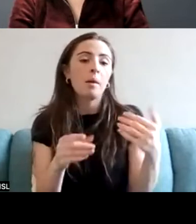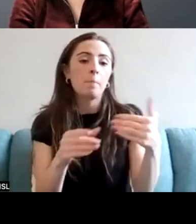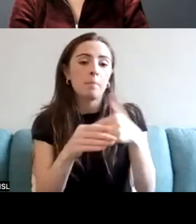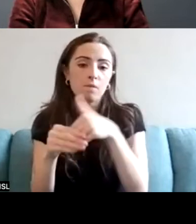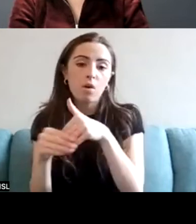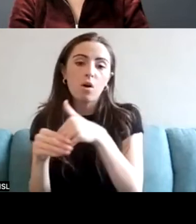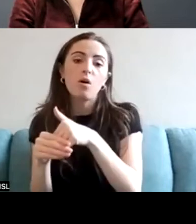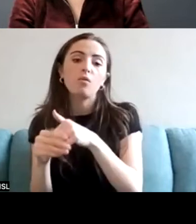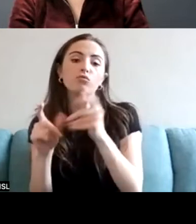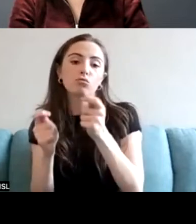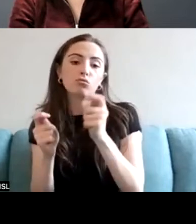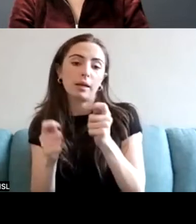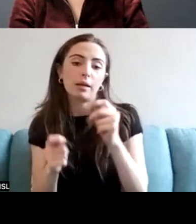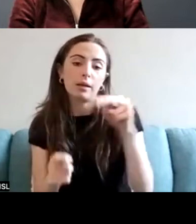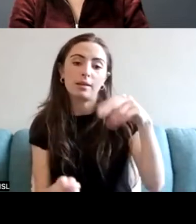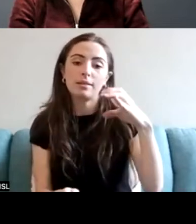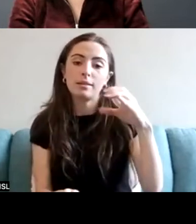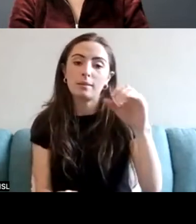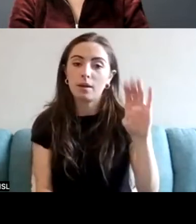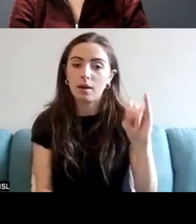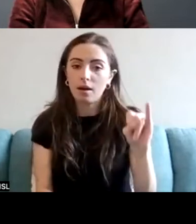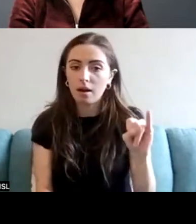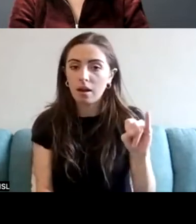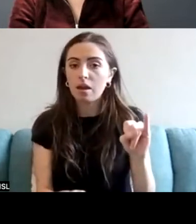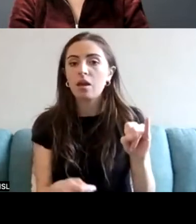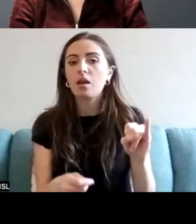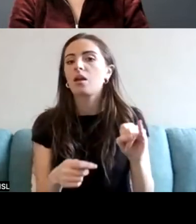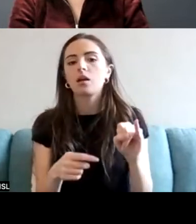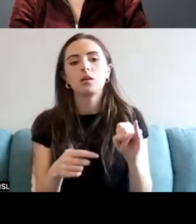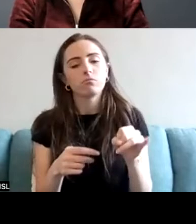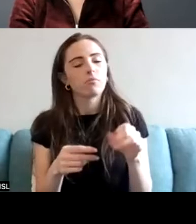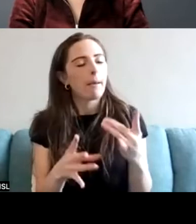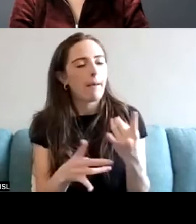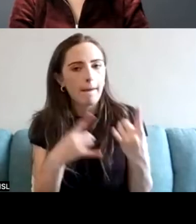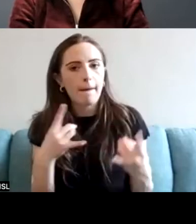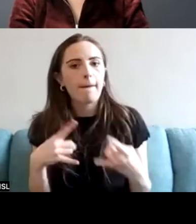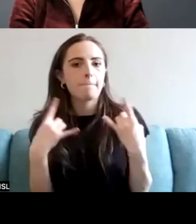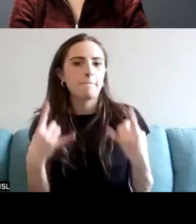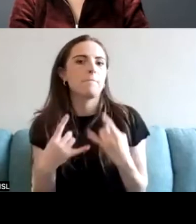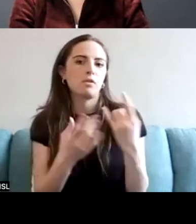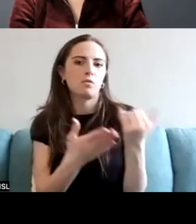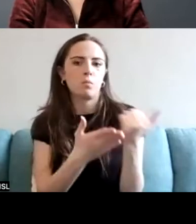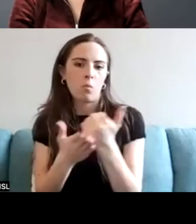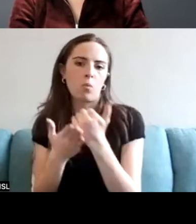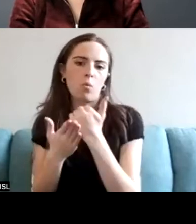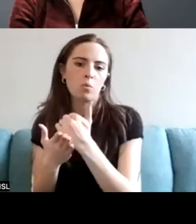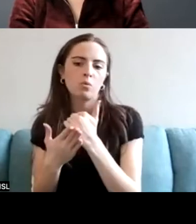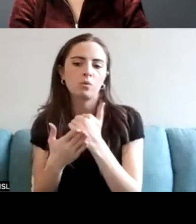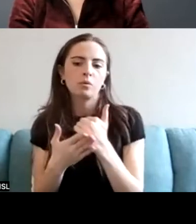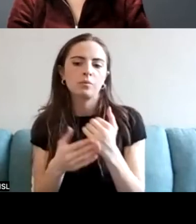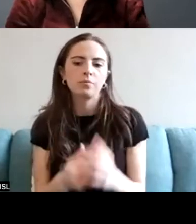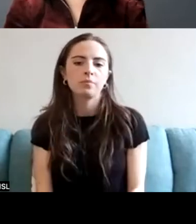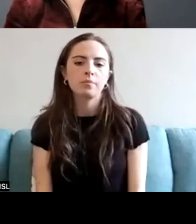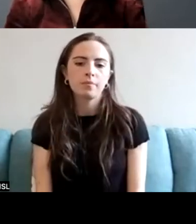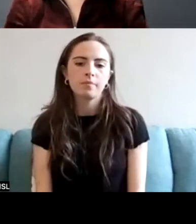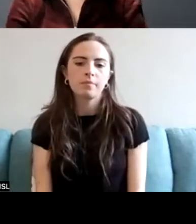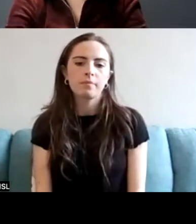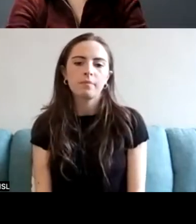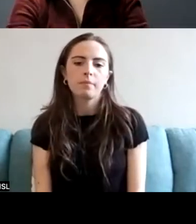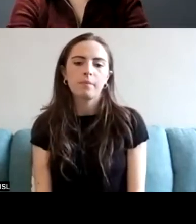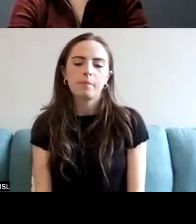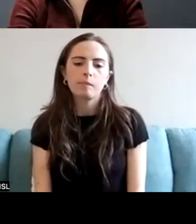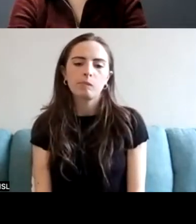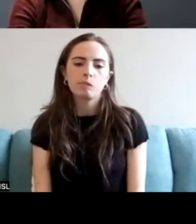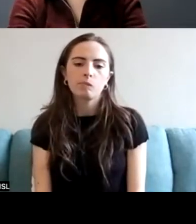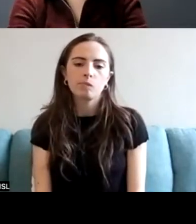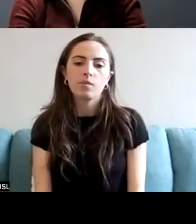out to Martina at NCBI, that they'd be more than happy to support. And I think as well, just to mention around the reasonable accommodation pieces,